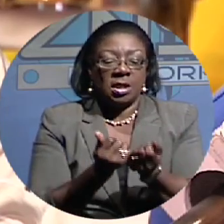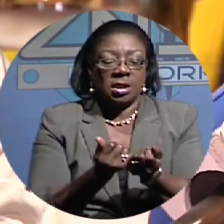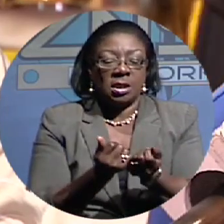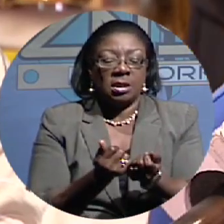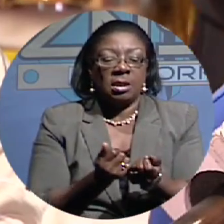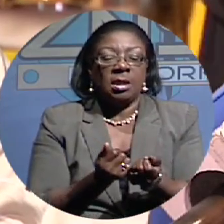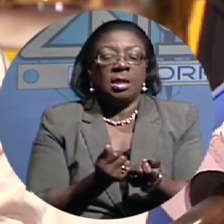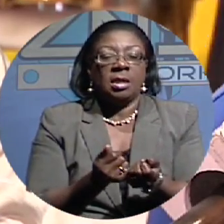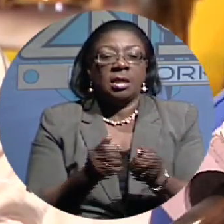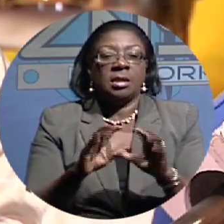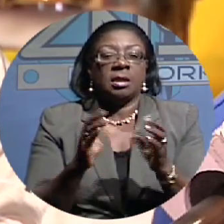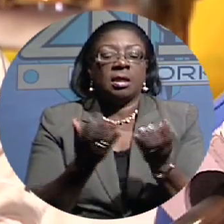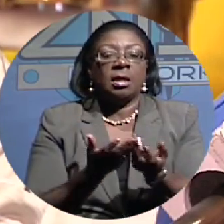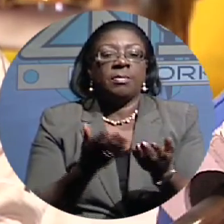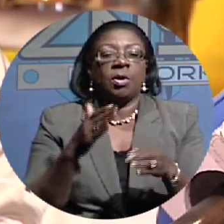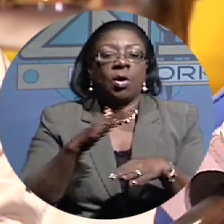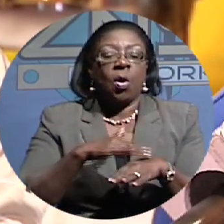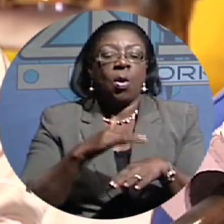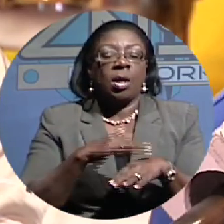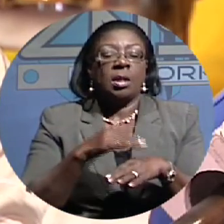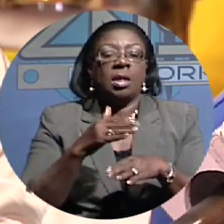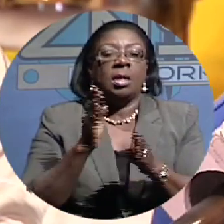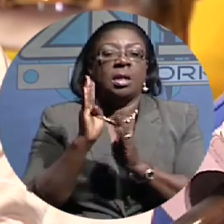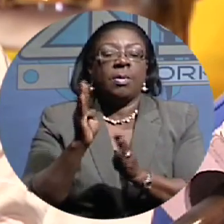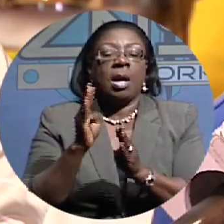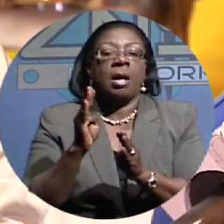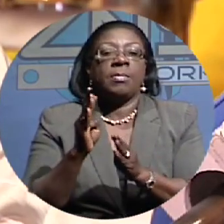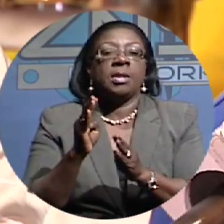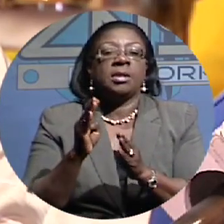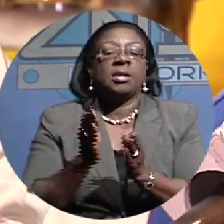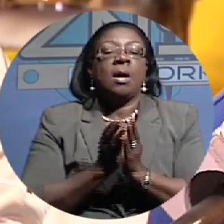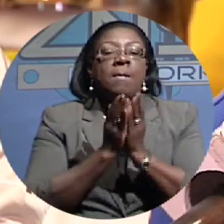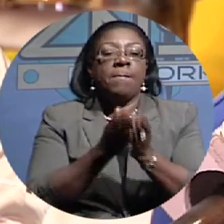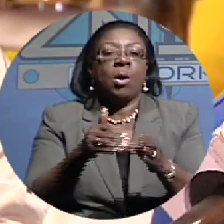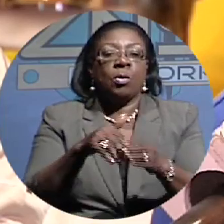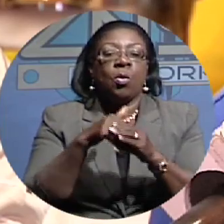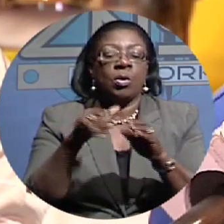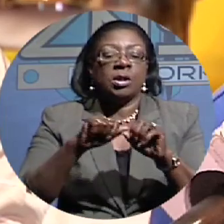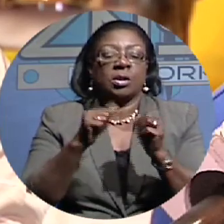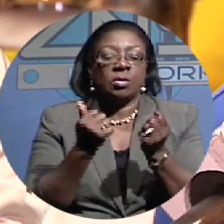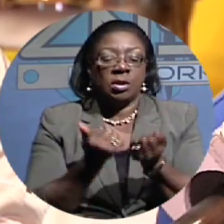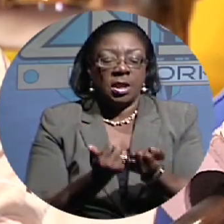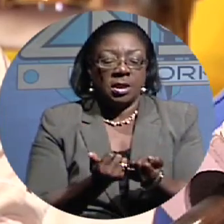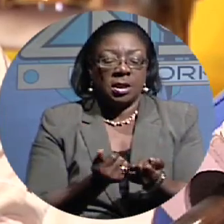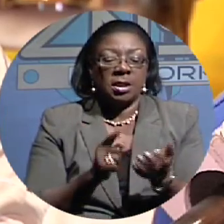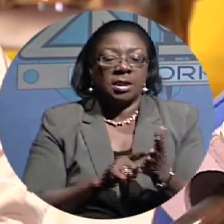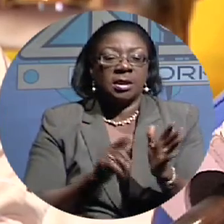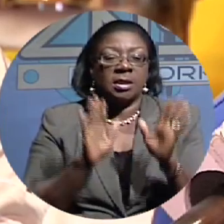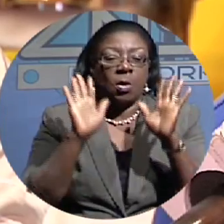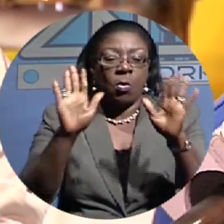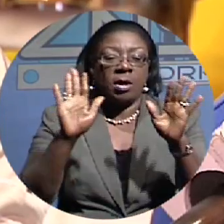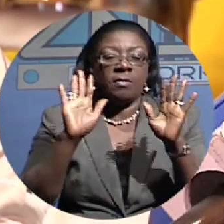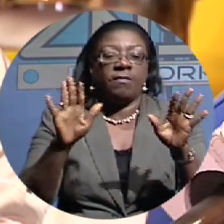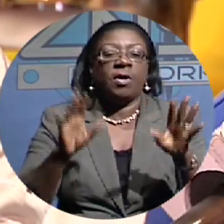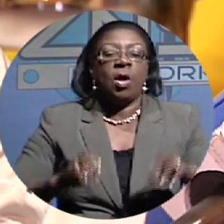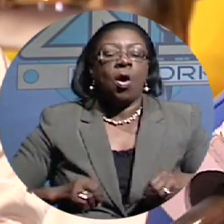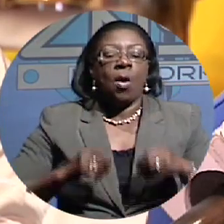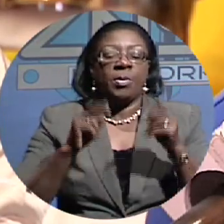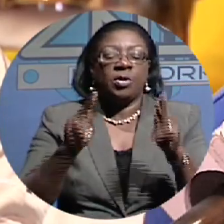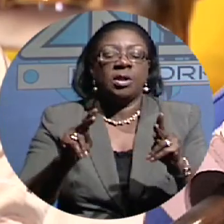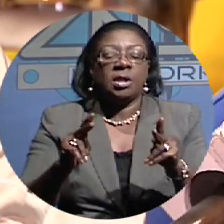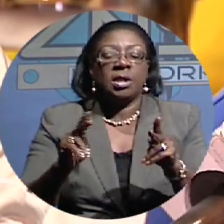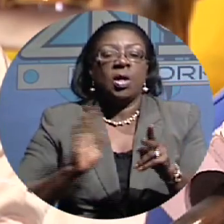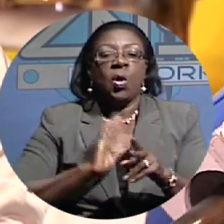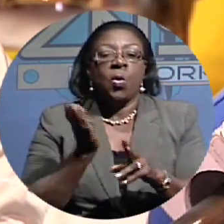the Bahamas Boat Owners and Sailors in the Commonwealth Sailing Association. This is indeed a wonderful opportunity that we can get